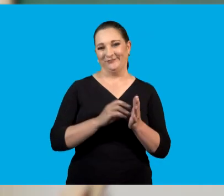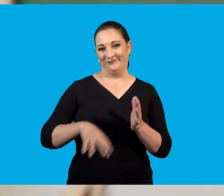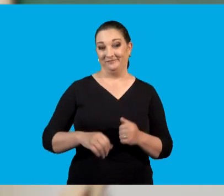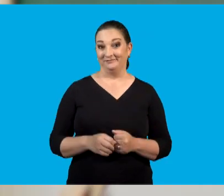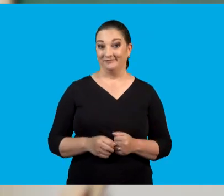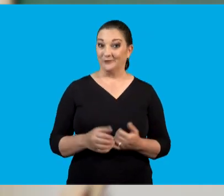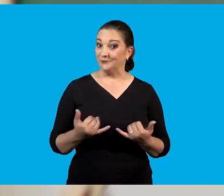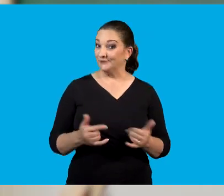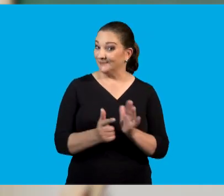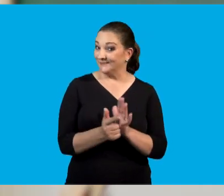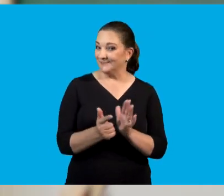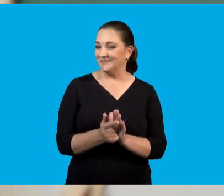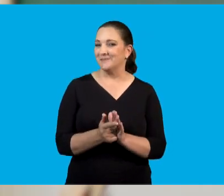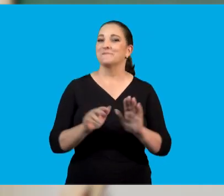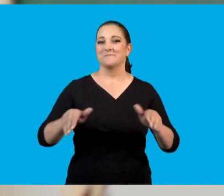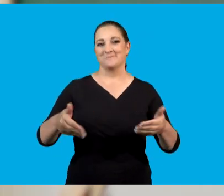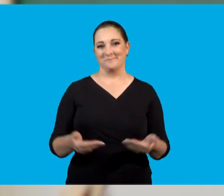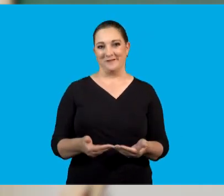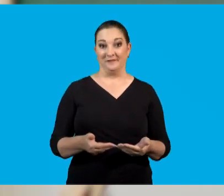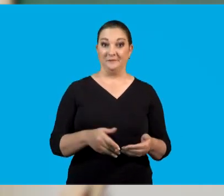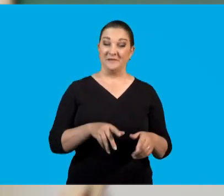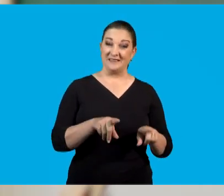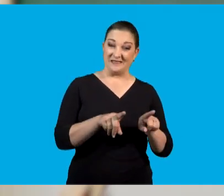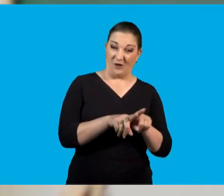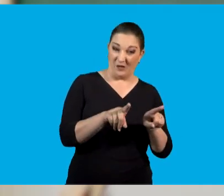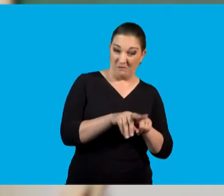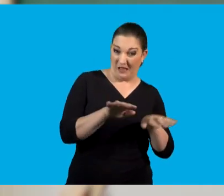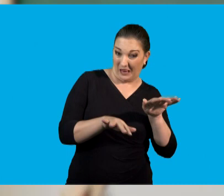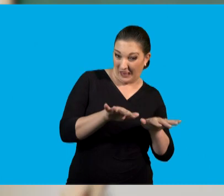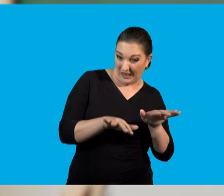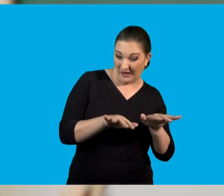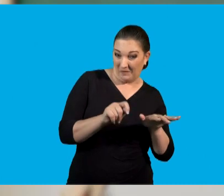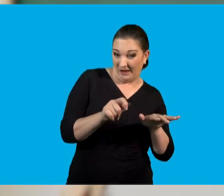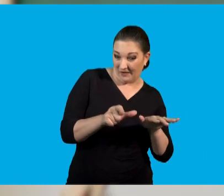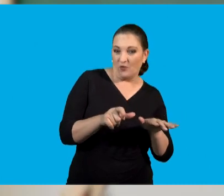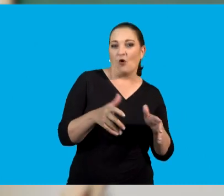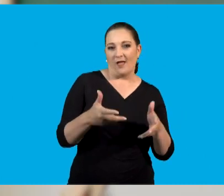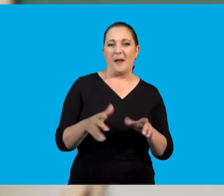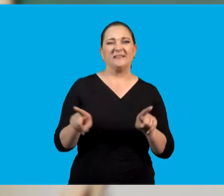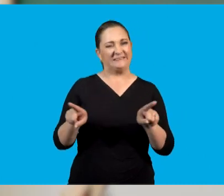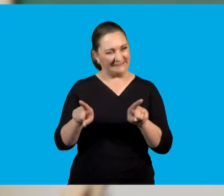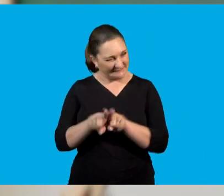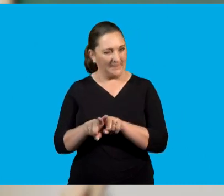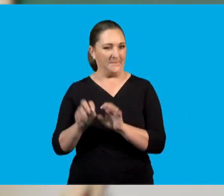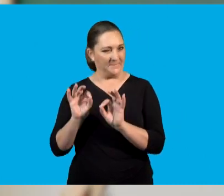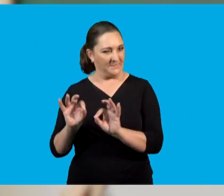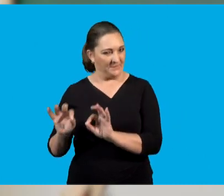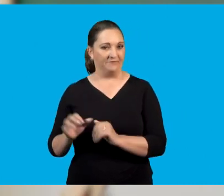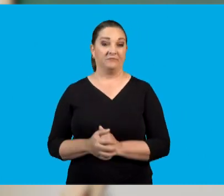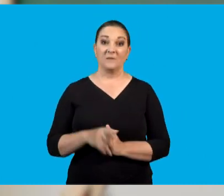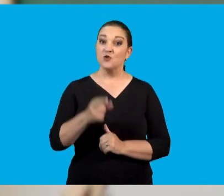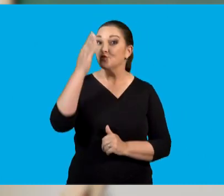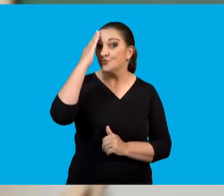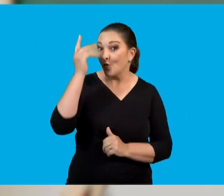Hello learners, and welcome to today's lesson of similarity and congruency. Let's start off our lesson with a did you